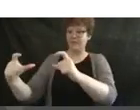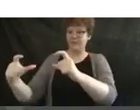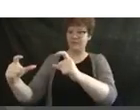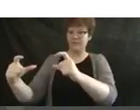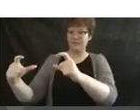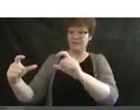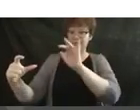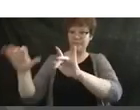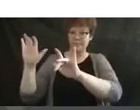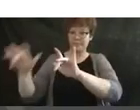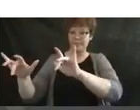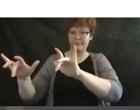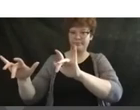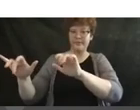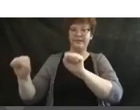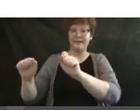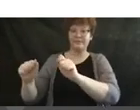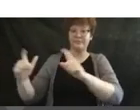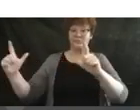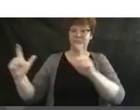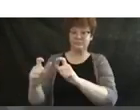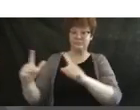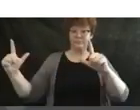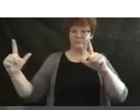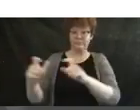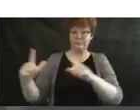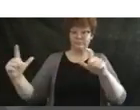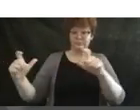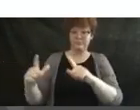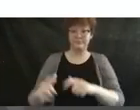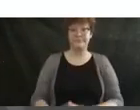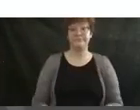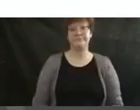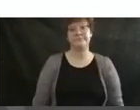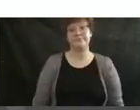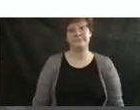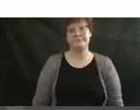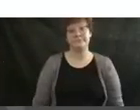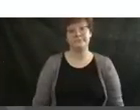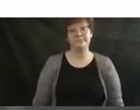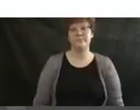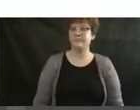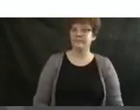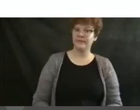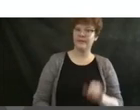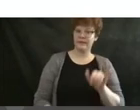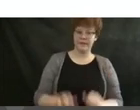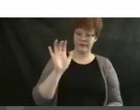of it. And now what I can do is I can click in here, and you might think that you're just adding